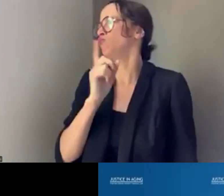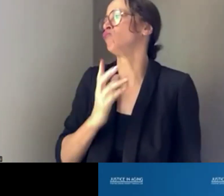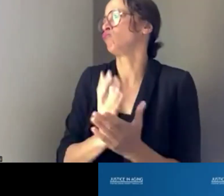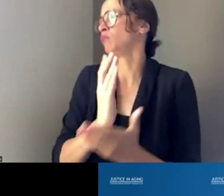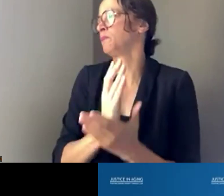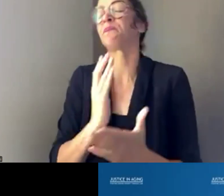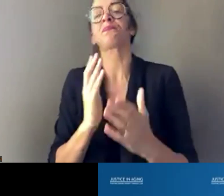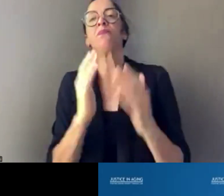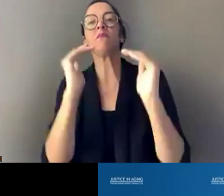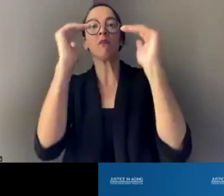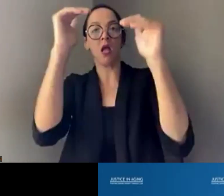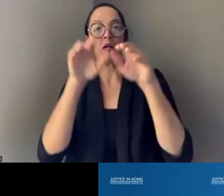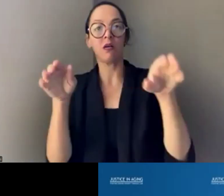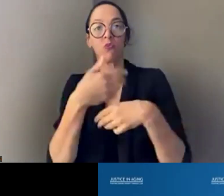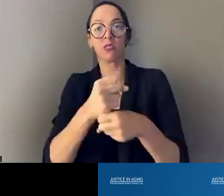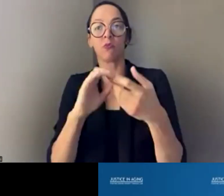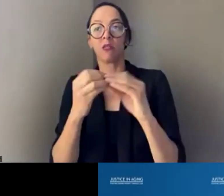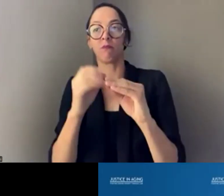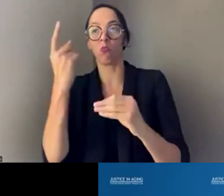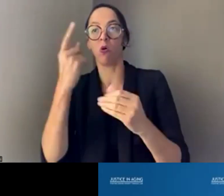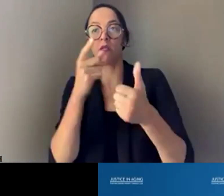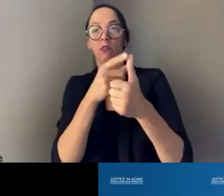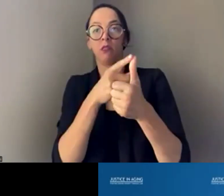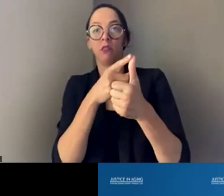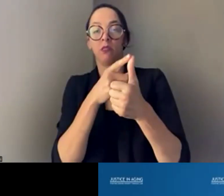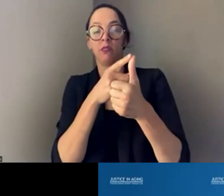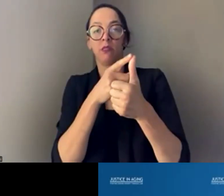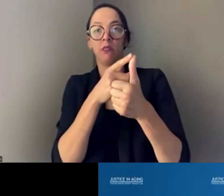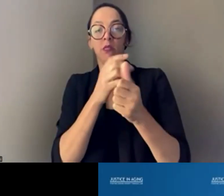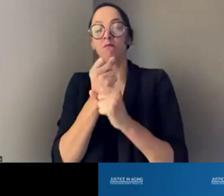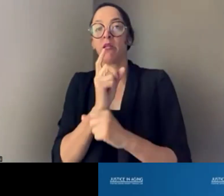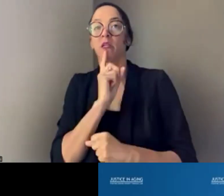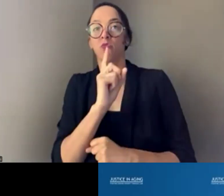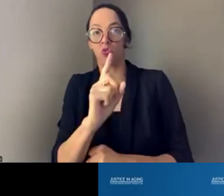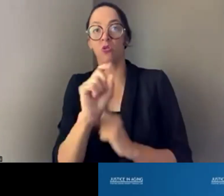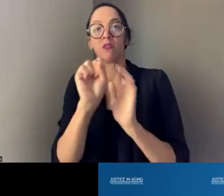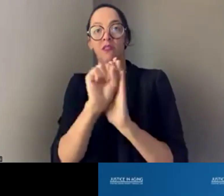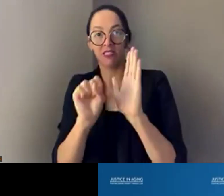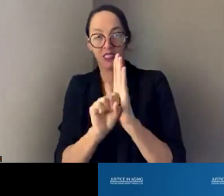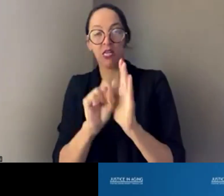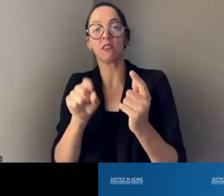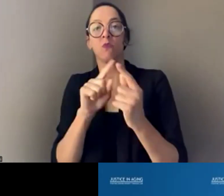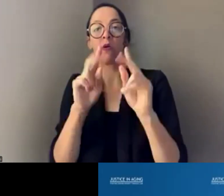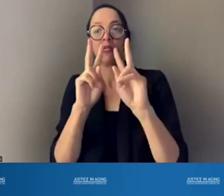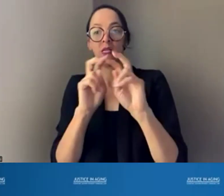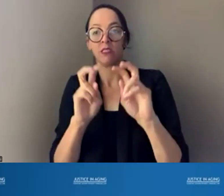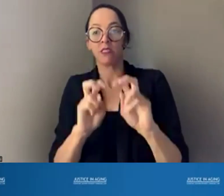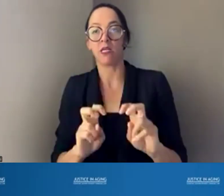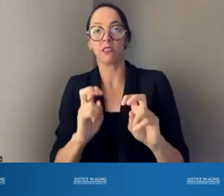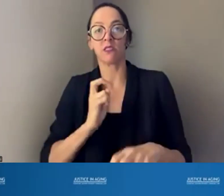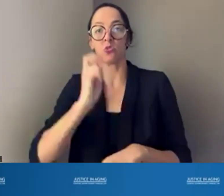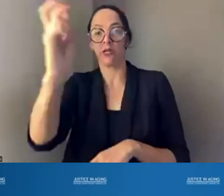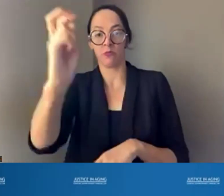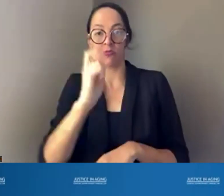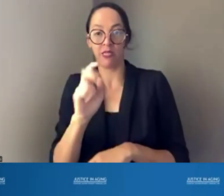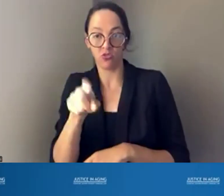1 was making sure that the state's twin assessments of transportation needs account for